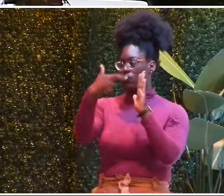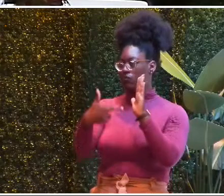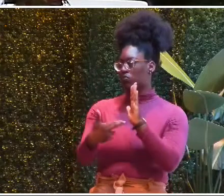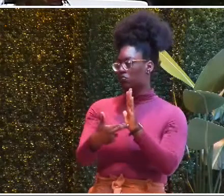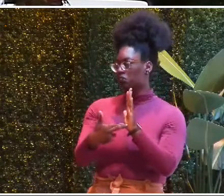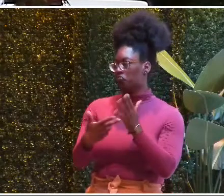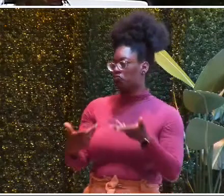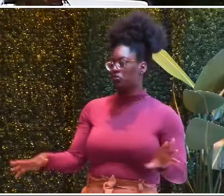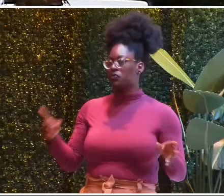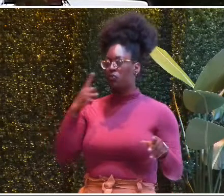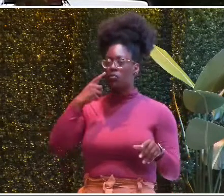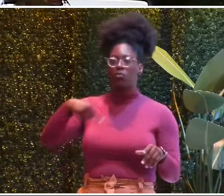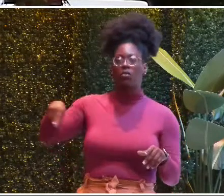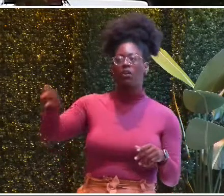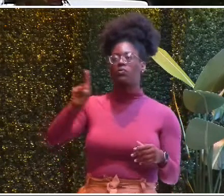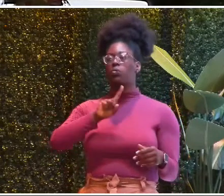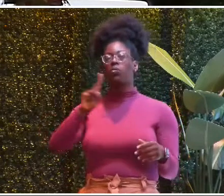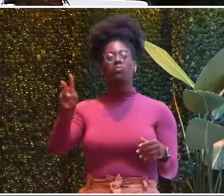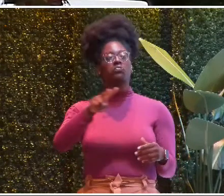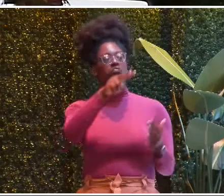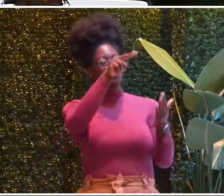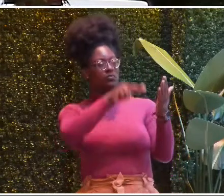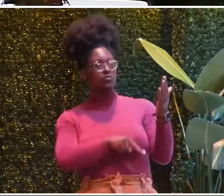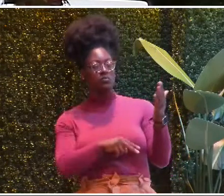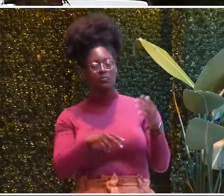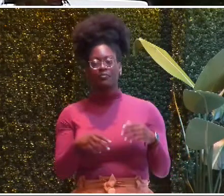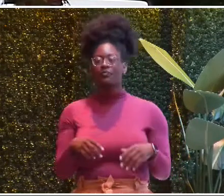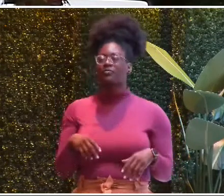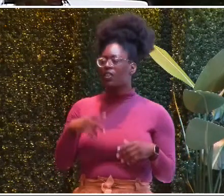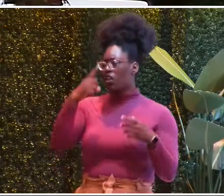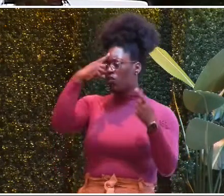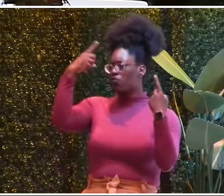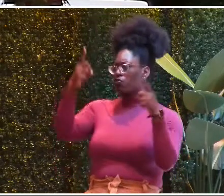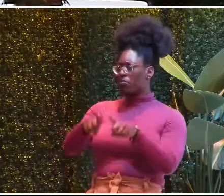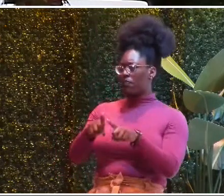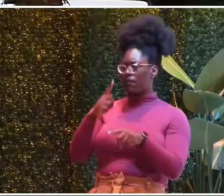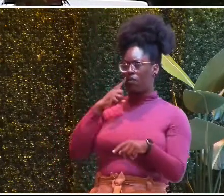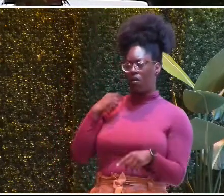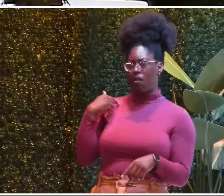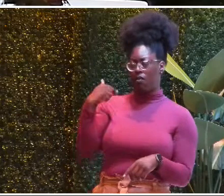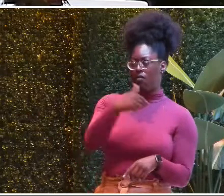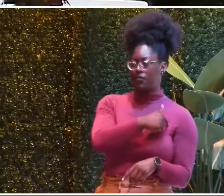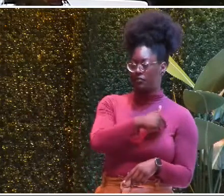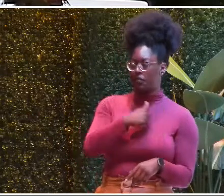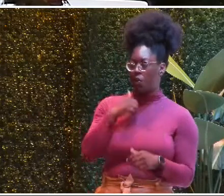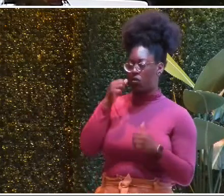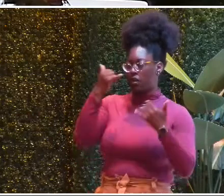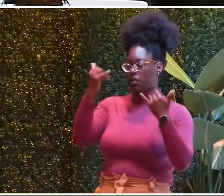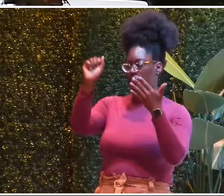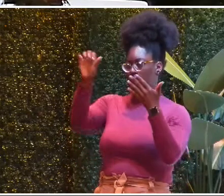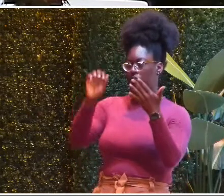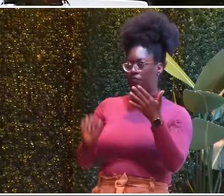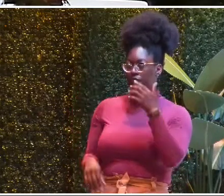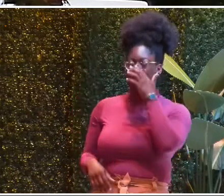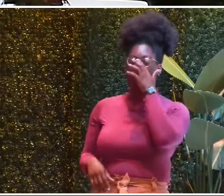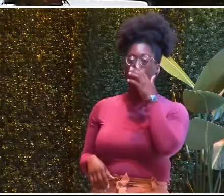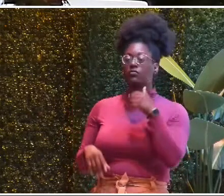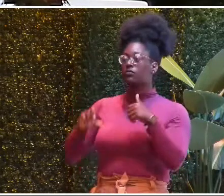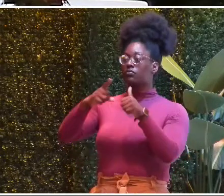but the full breakdown of each of these agreements is on these posters. Be COVID